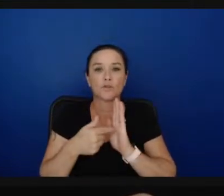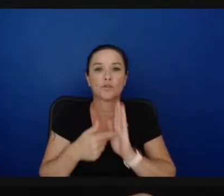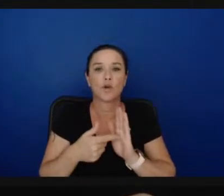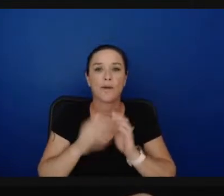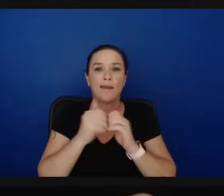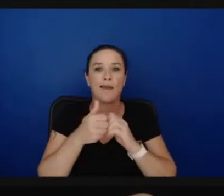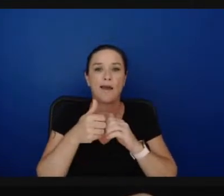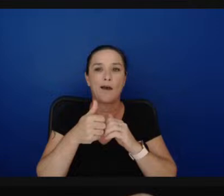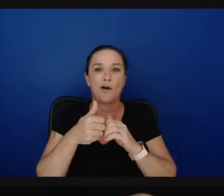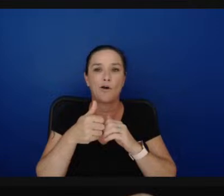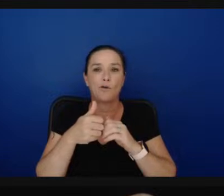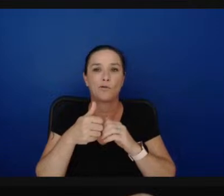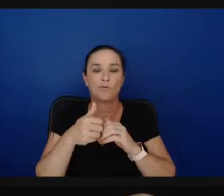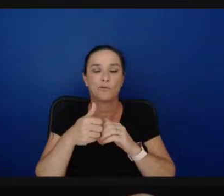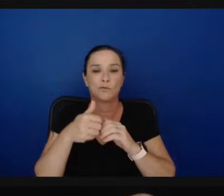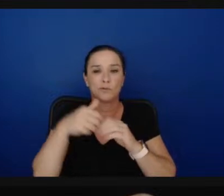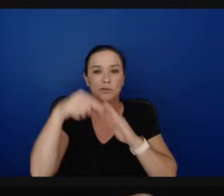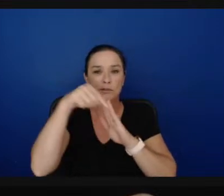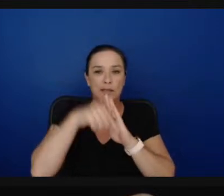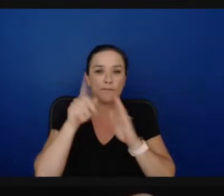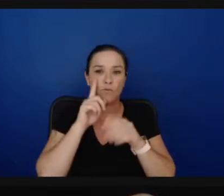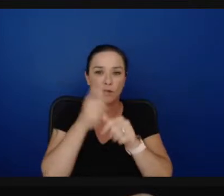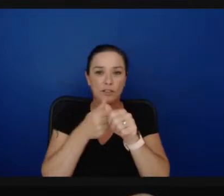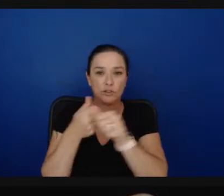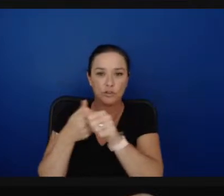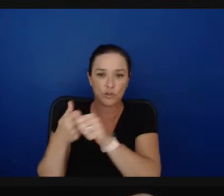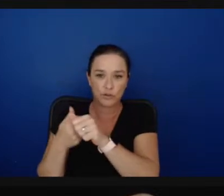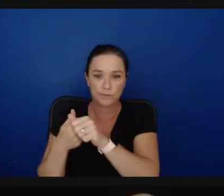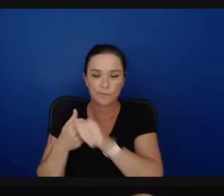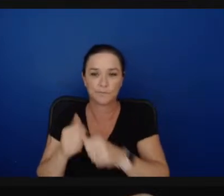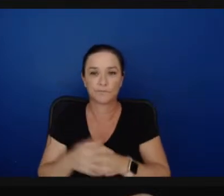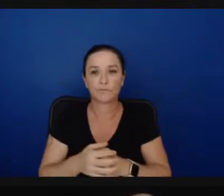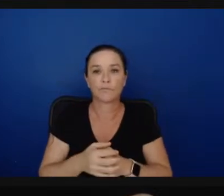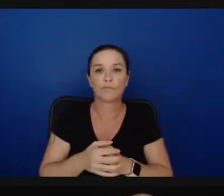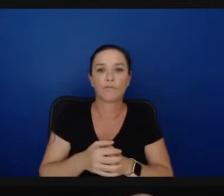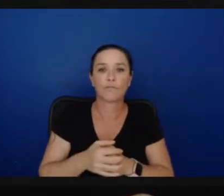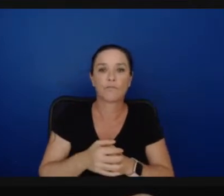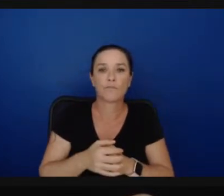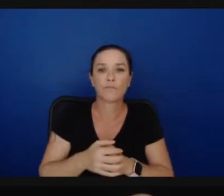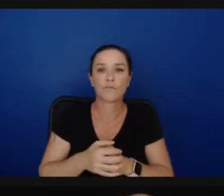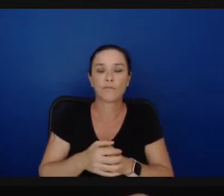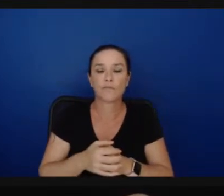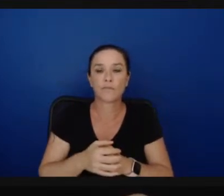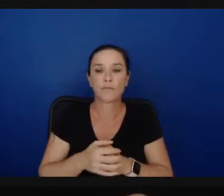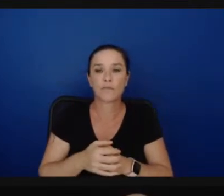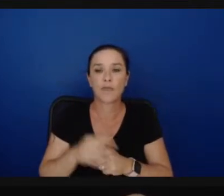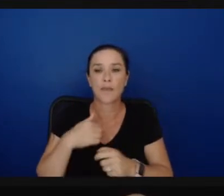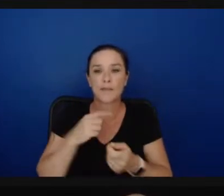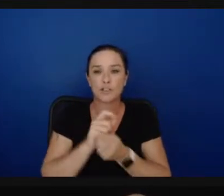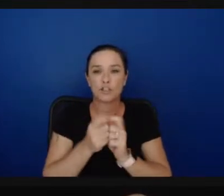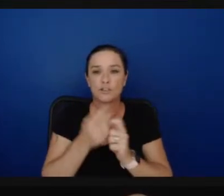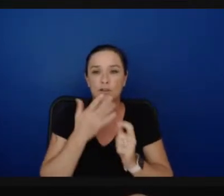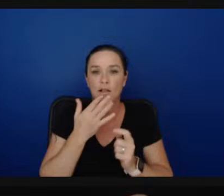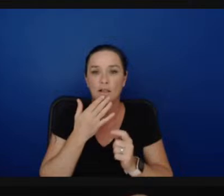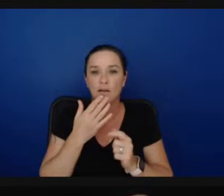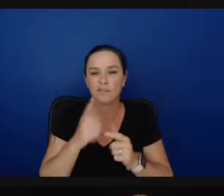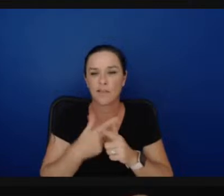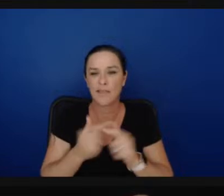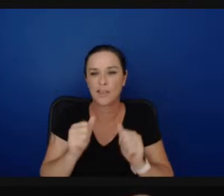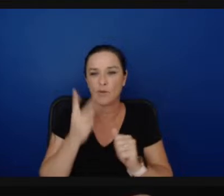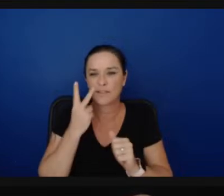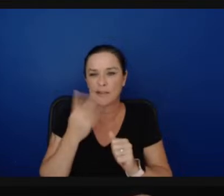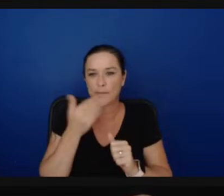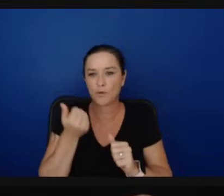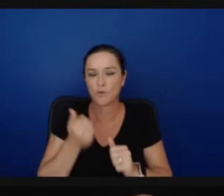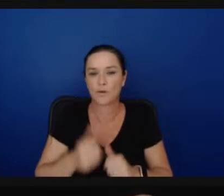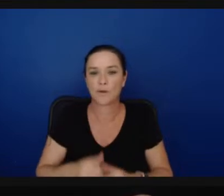So they're occurring as these vertical streaks here. Let me change my color so you can maybe see this better.